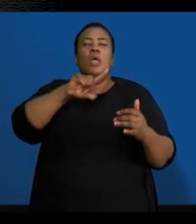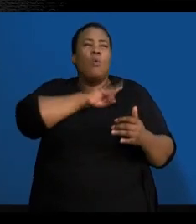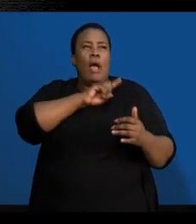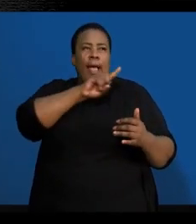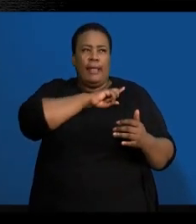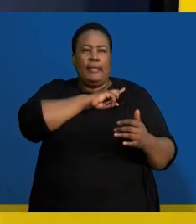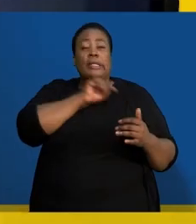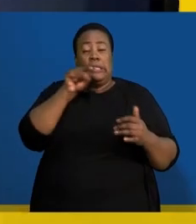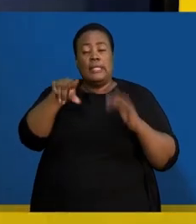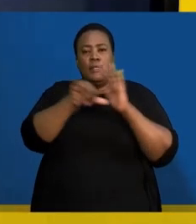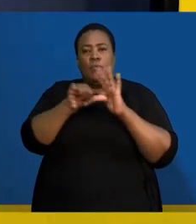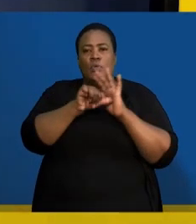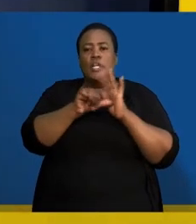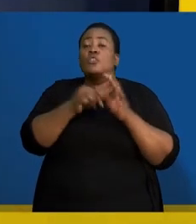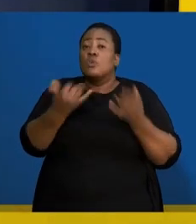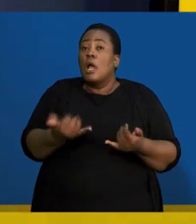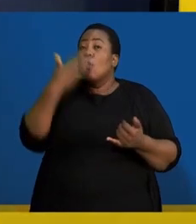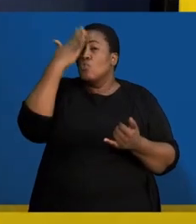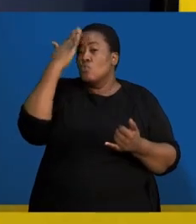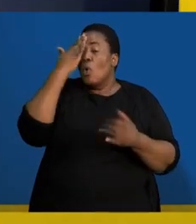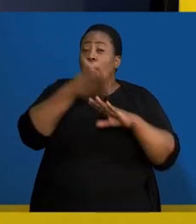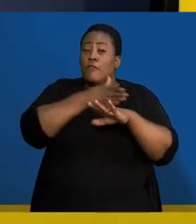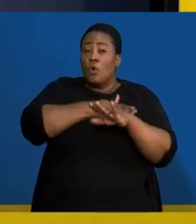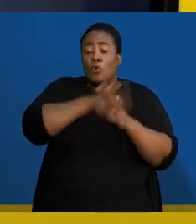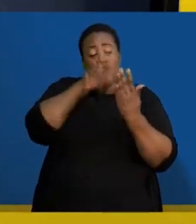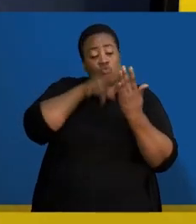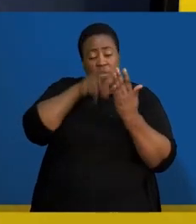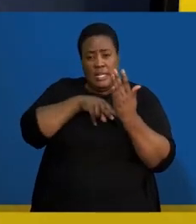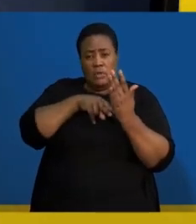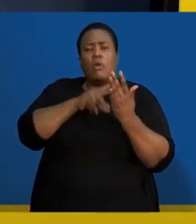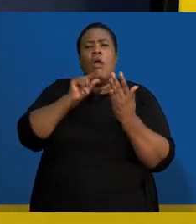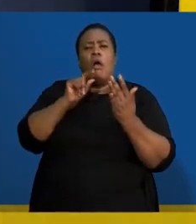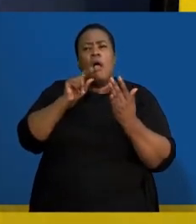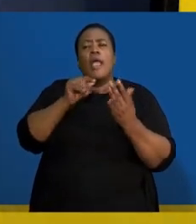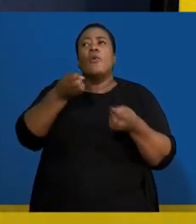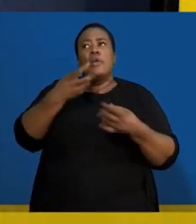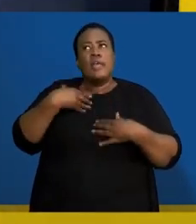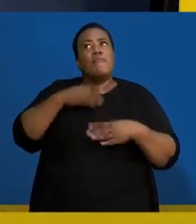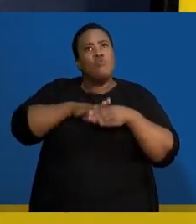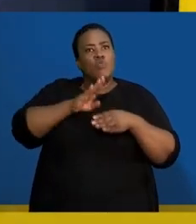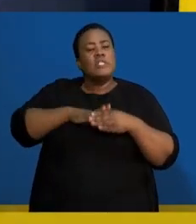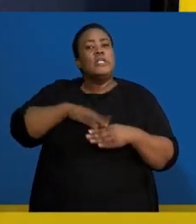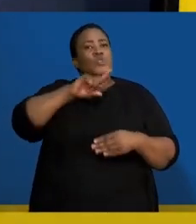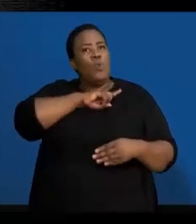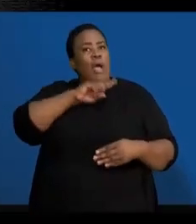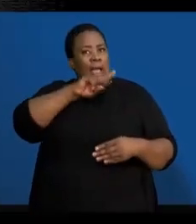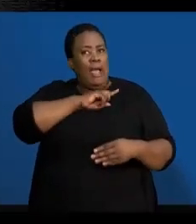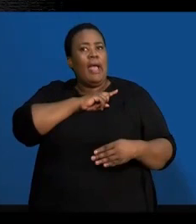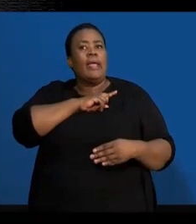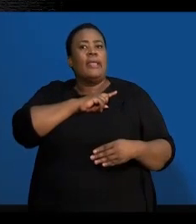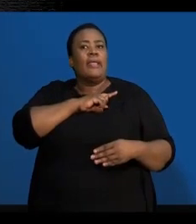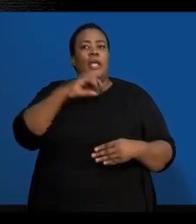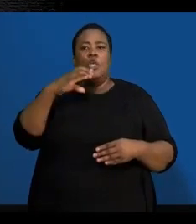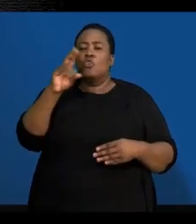very important. So you already know, even before reading the source, that it's going to give you reasons why